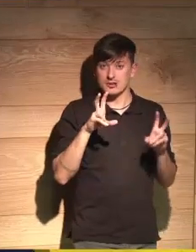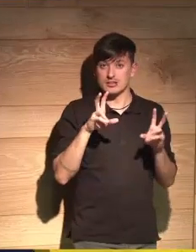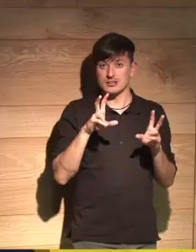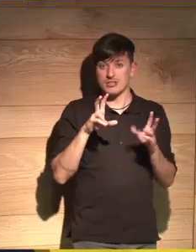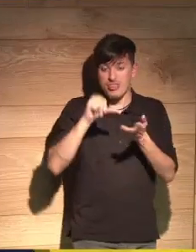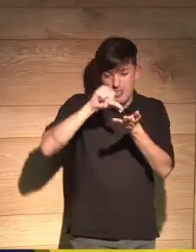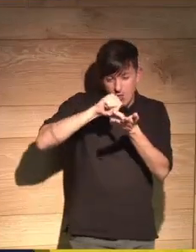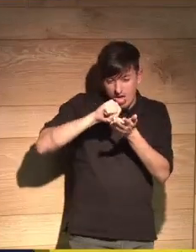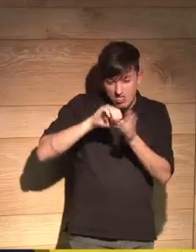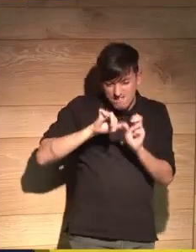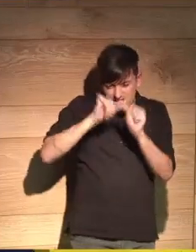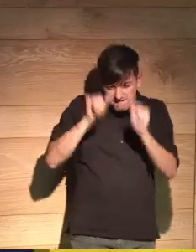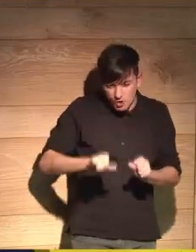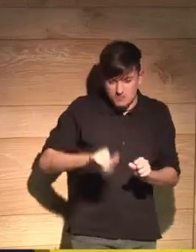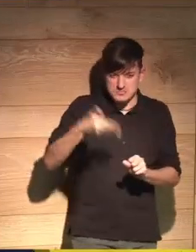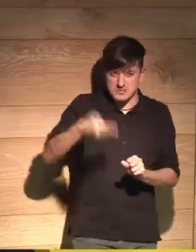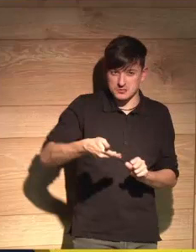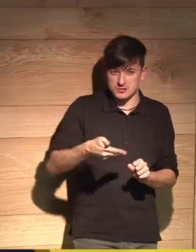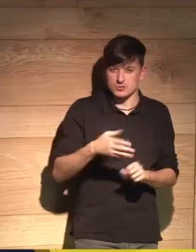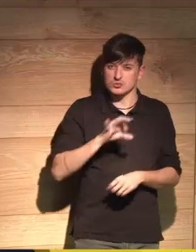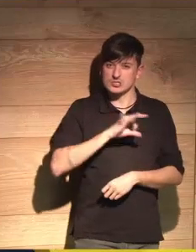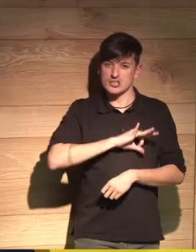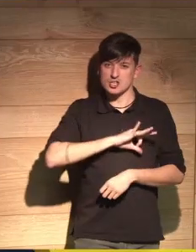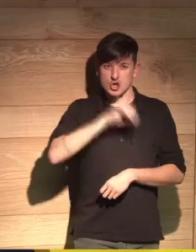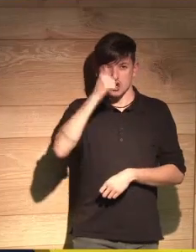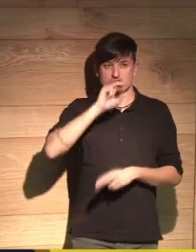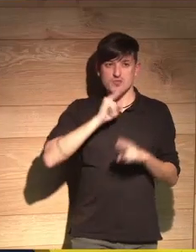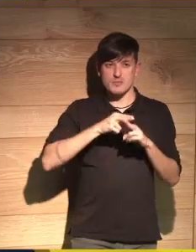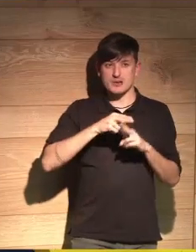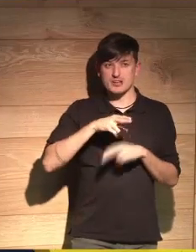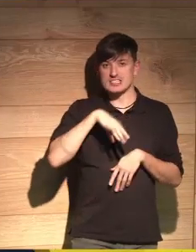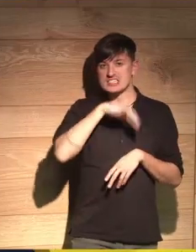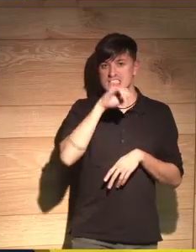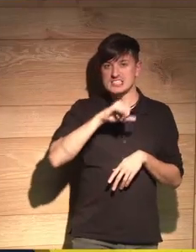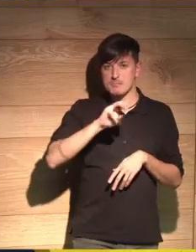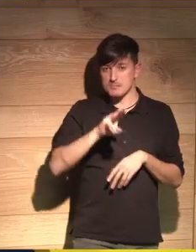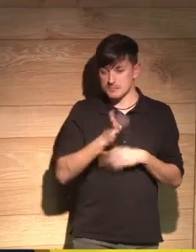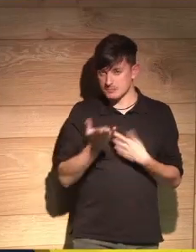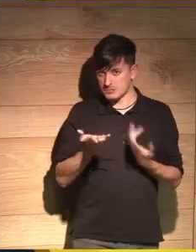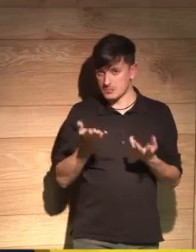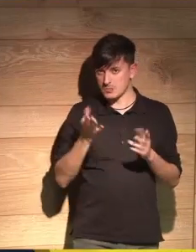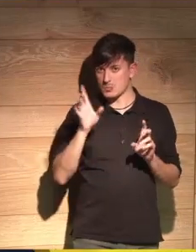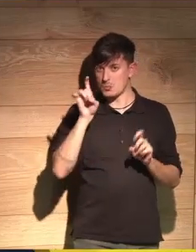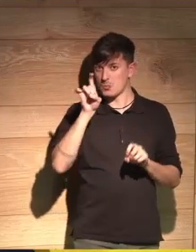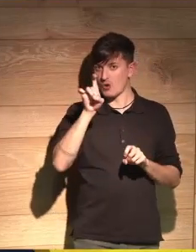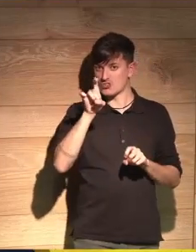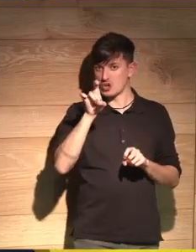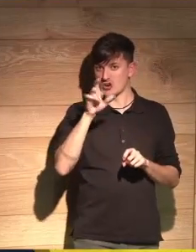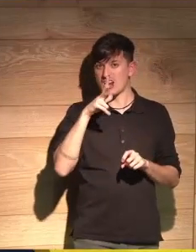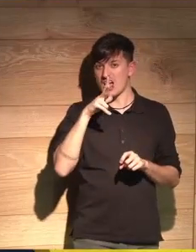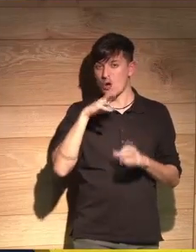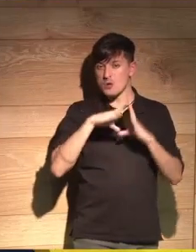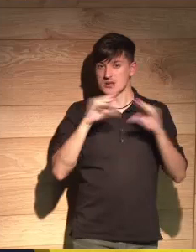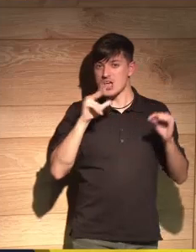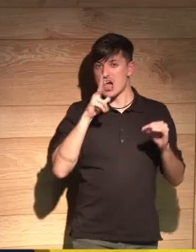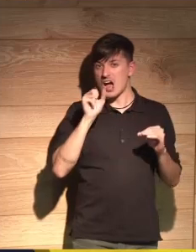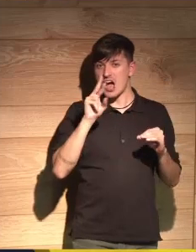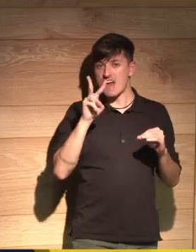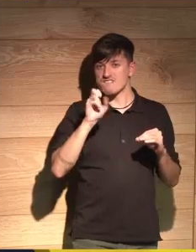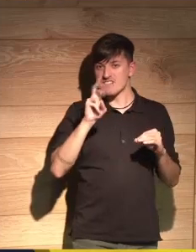The size of the cities is very important, but there's a guy that is called Zip. Zip was a professor in